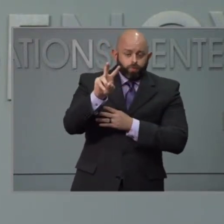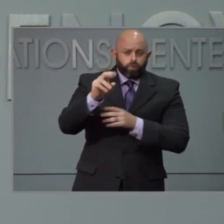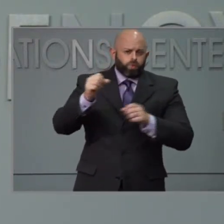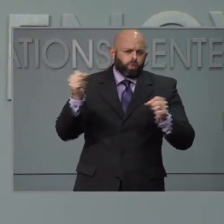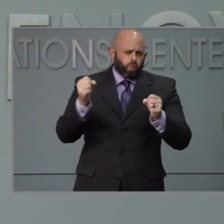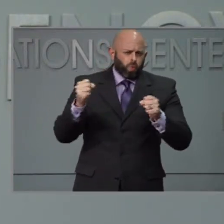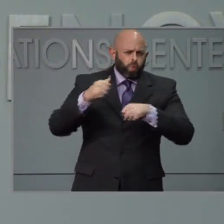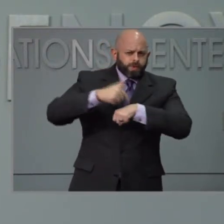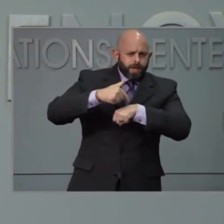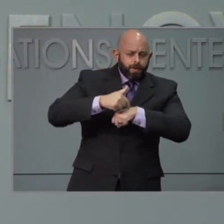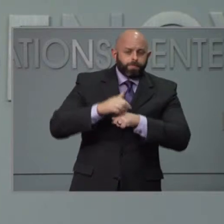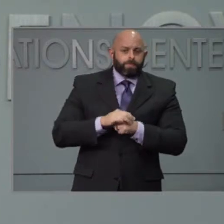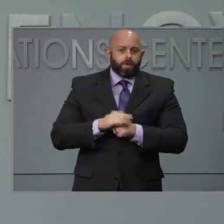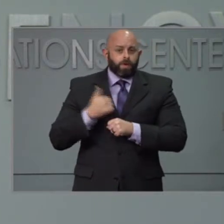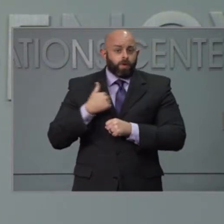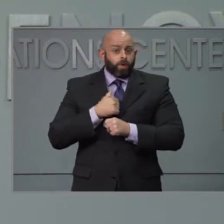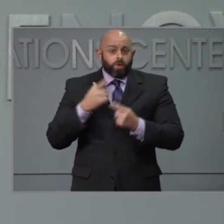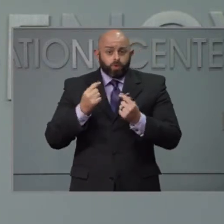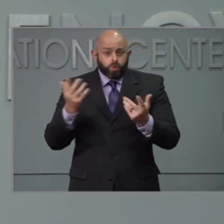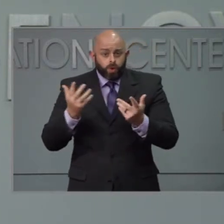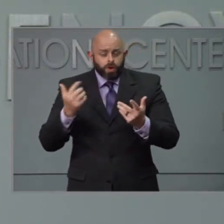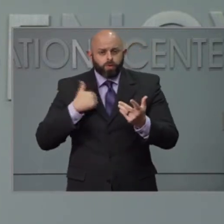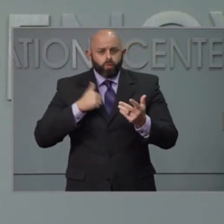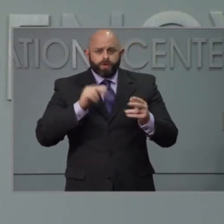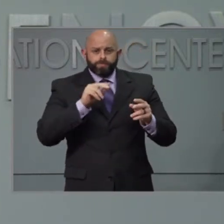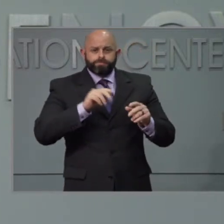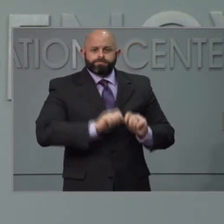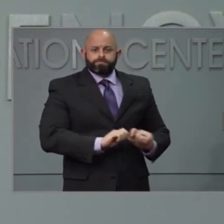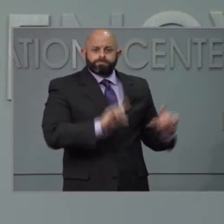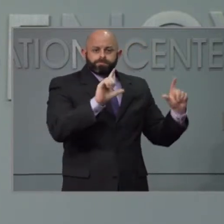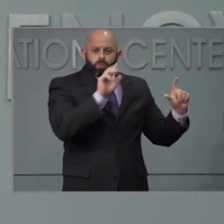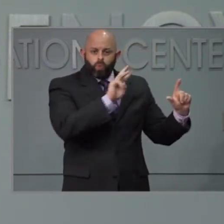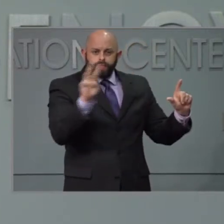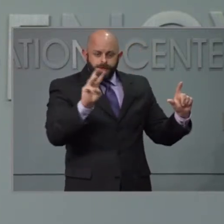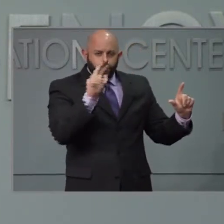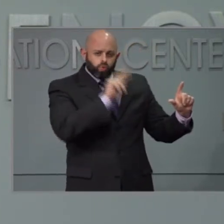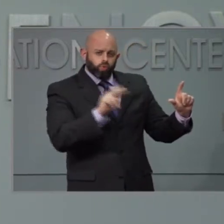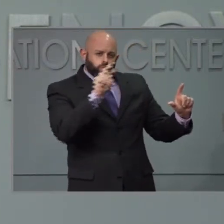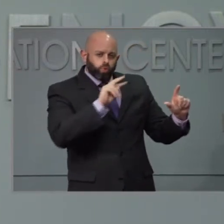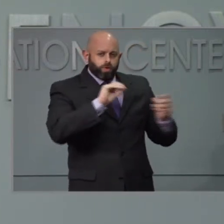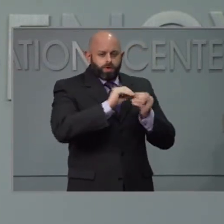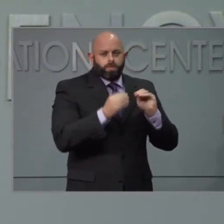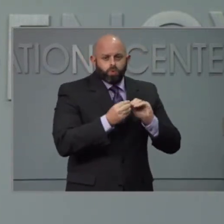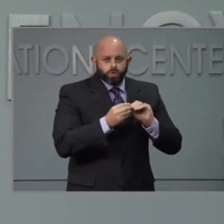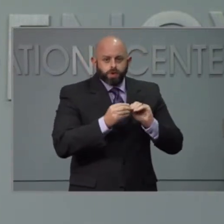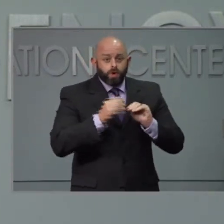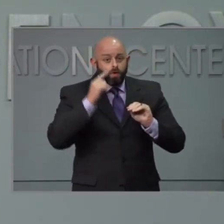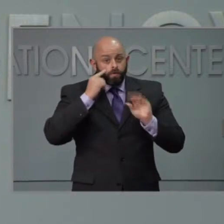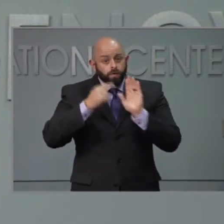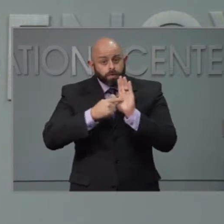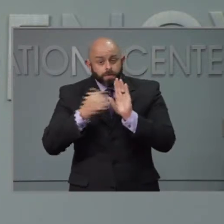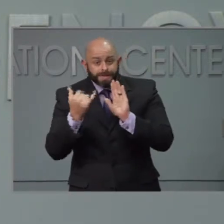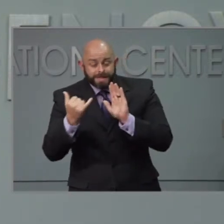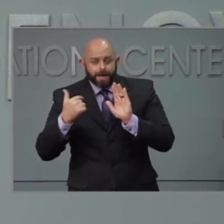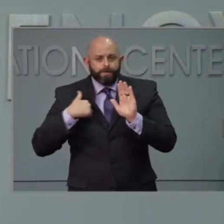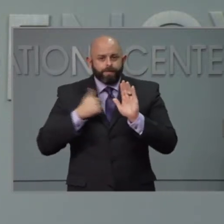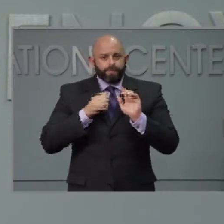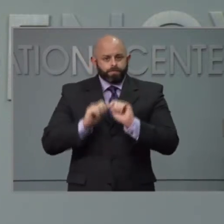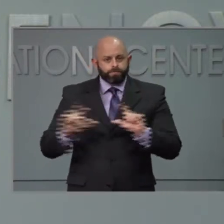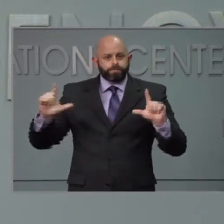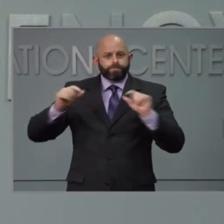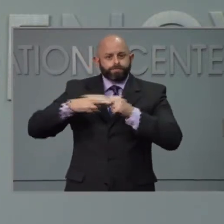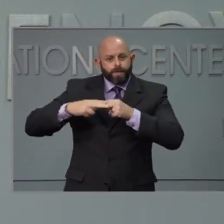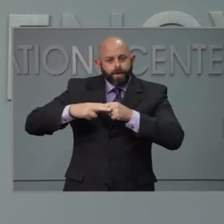at a combination of metrics. It's why when we go through a data day like we did today, we look at all of those metrics. We obviously know that